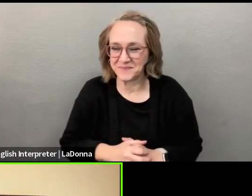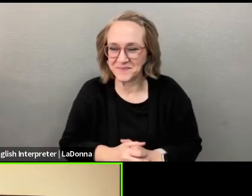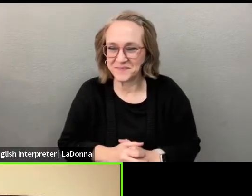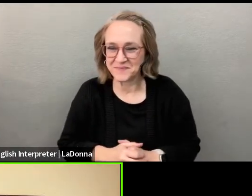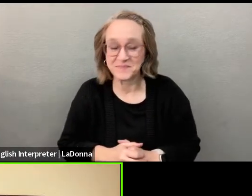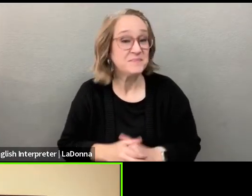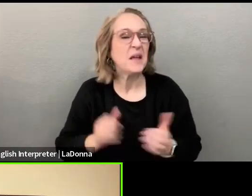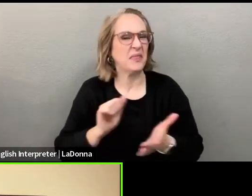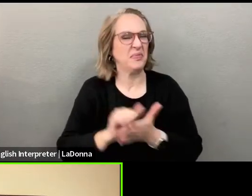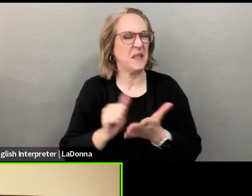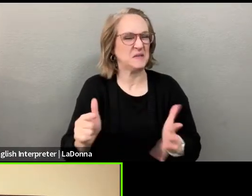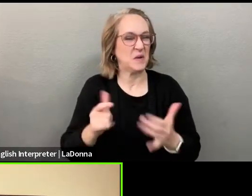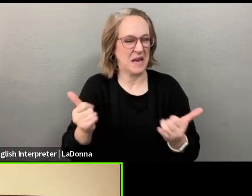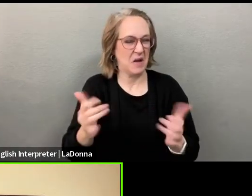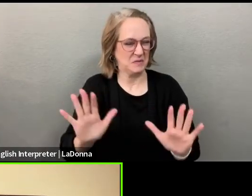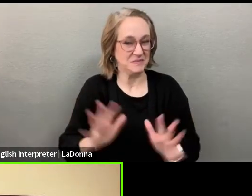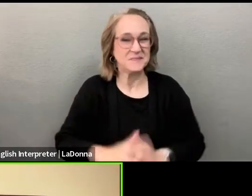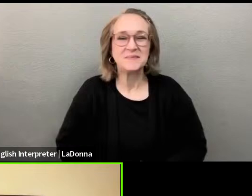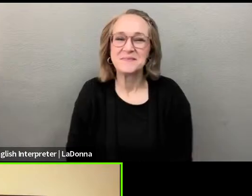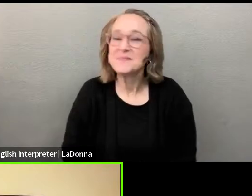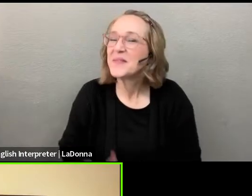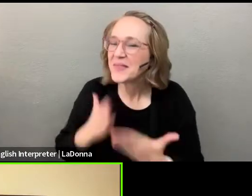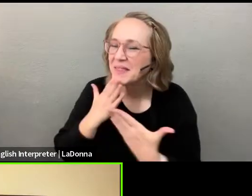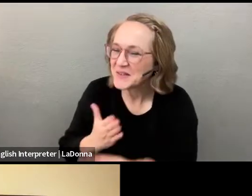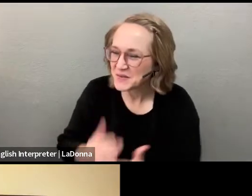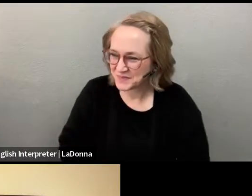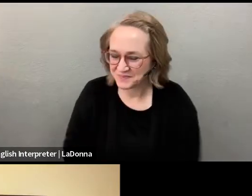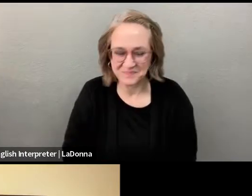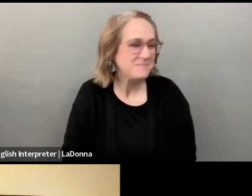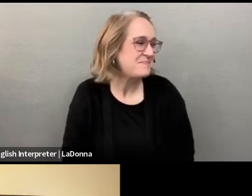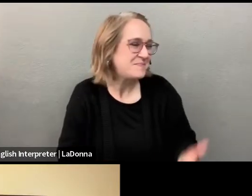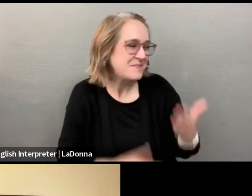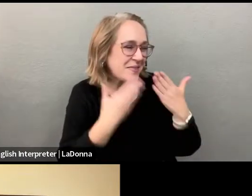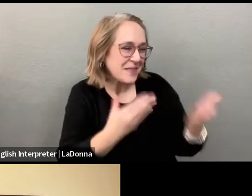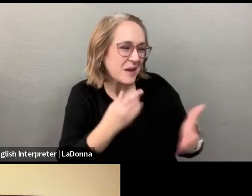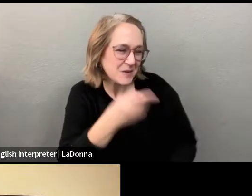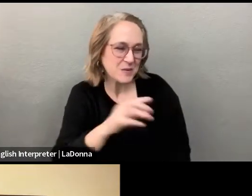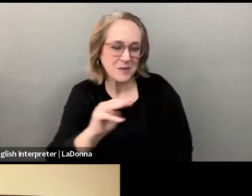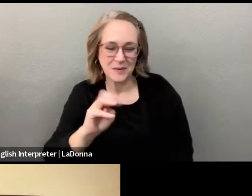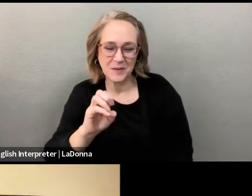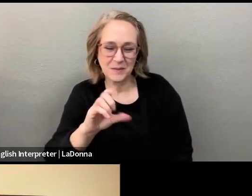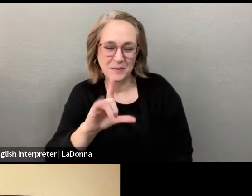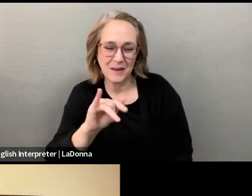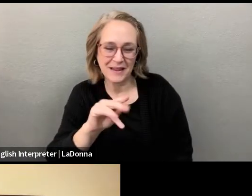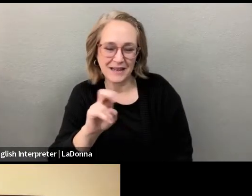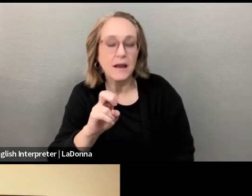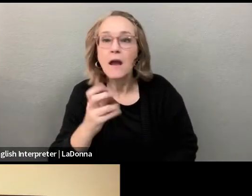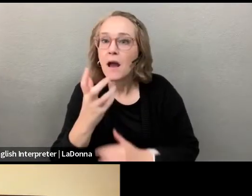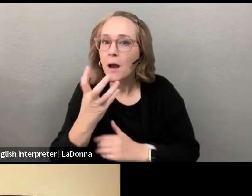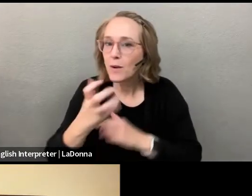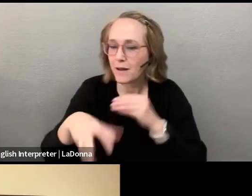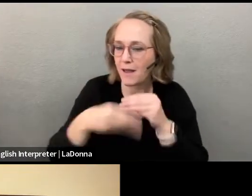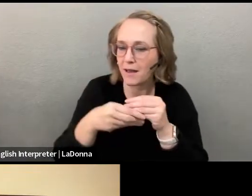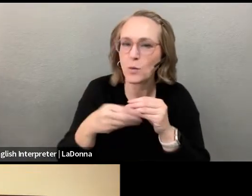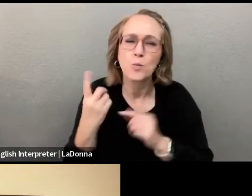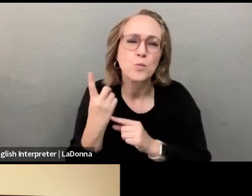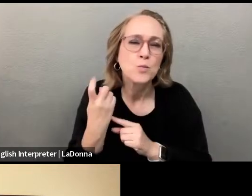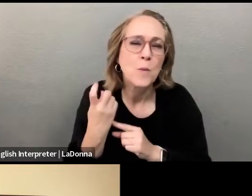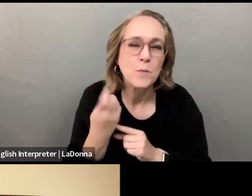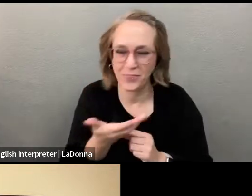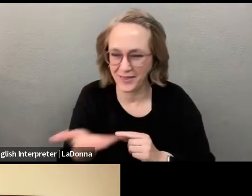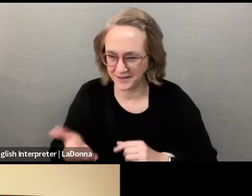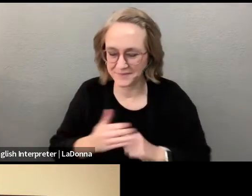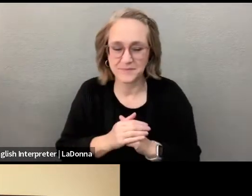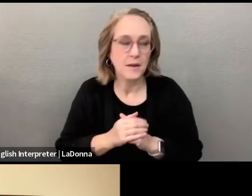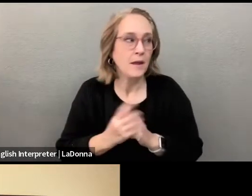And that's all I have to say now. Thank you. Thank you, Melanie. I just wanted to add one thing. I think it would be